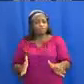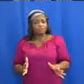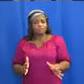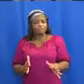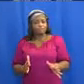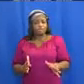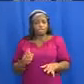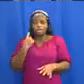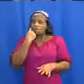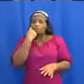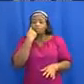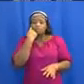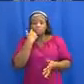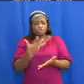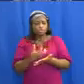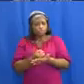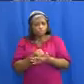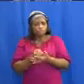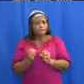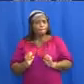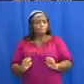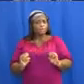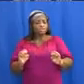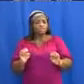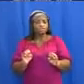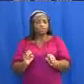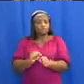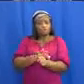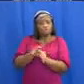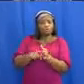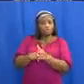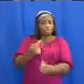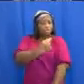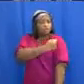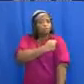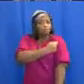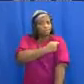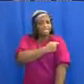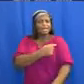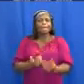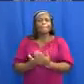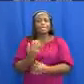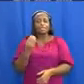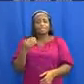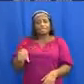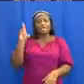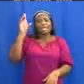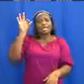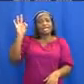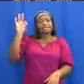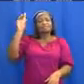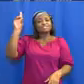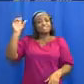of emergency approval of COVID-19 vaccines by the Food and Drugs Administration of the United States of